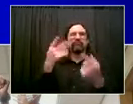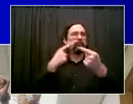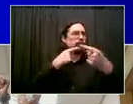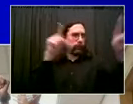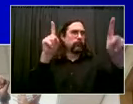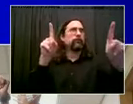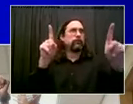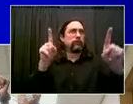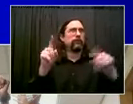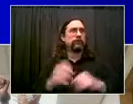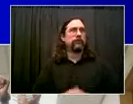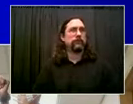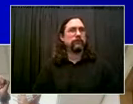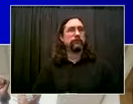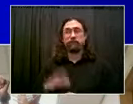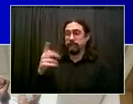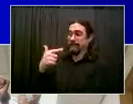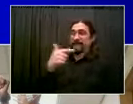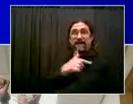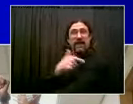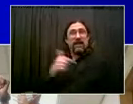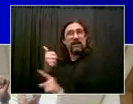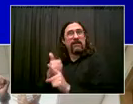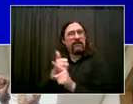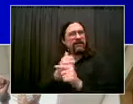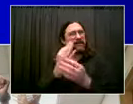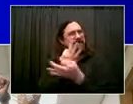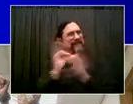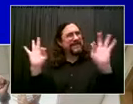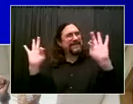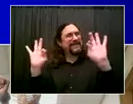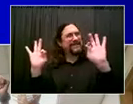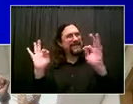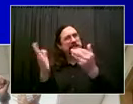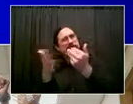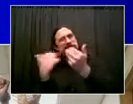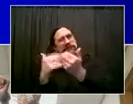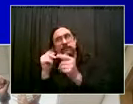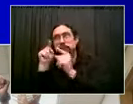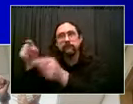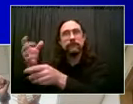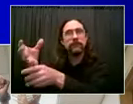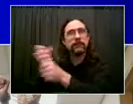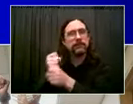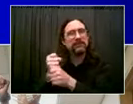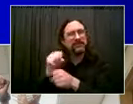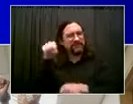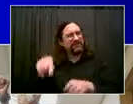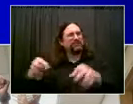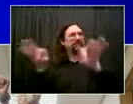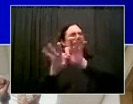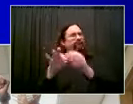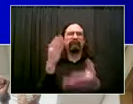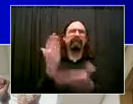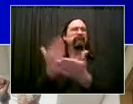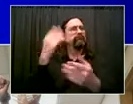vaccinated. They need us to reach them. They need us to make it accessible, convenient, fun, and that's what we're doing. So let me give you an